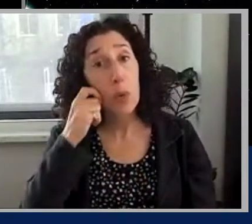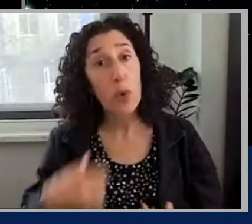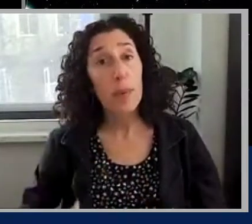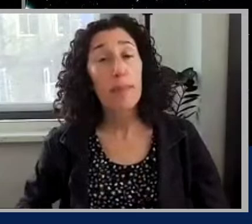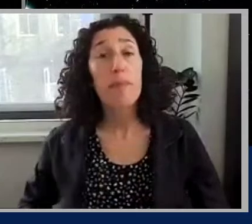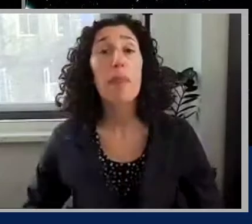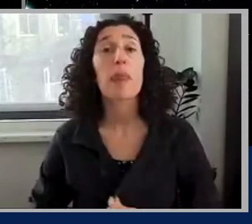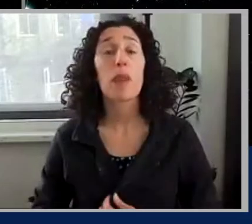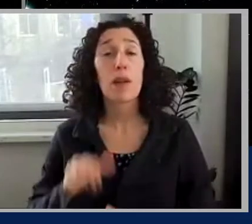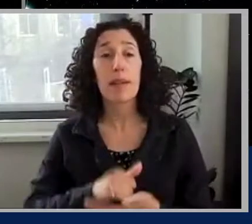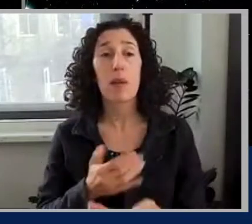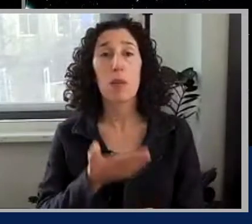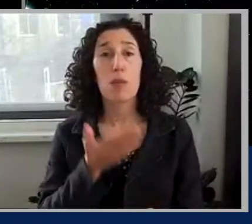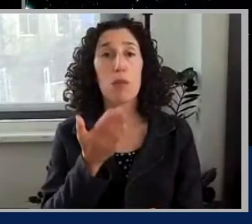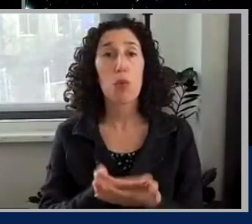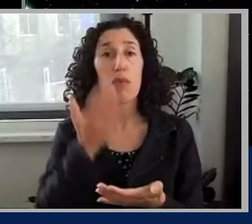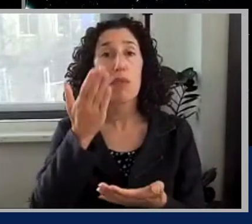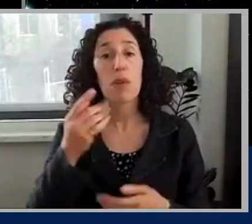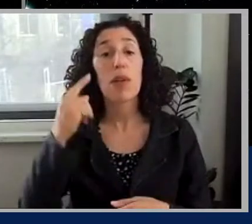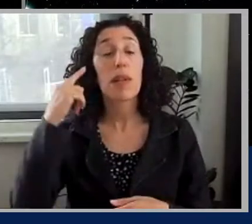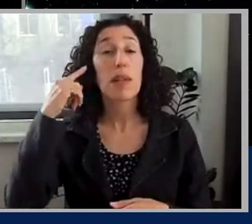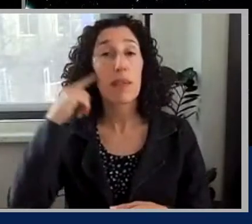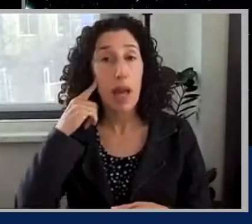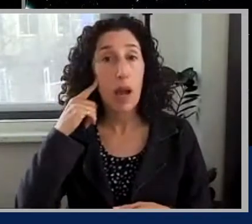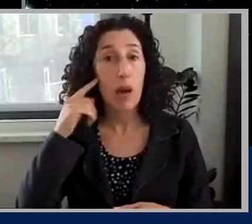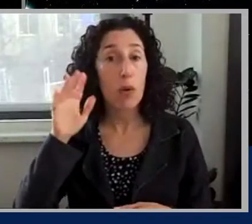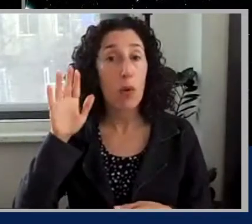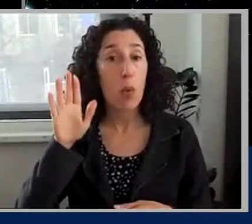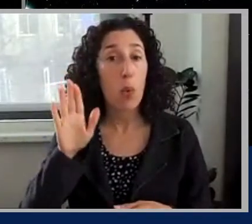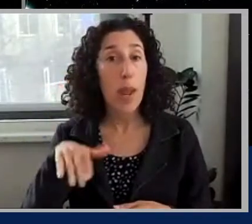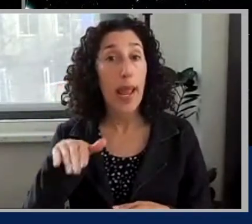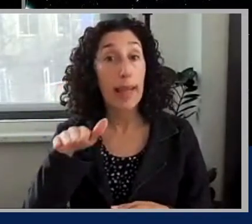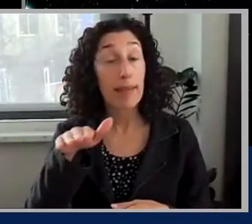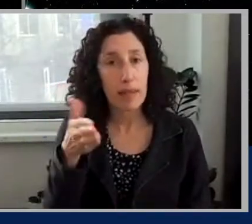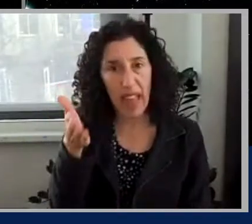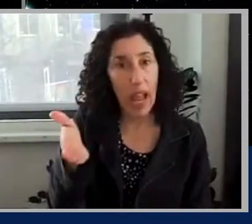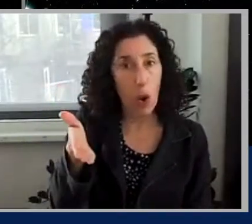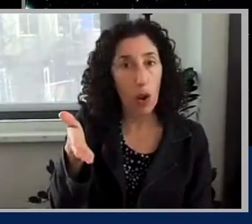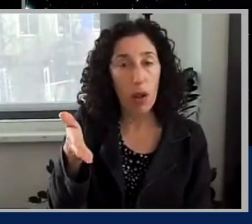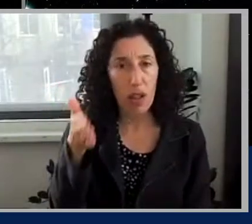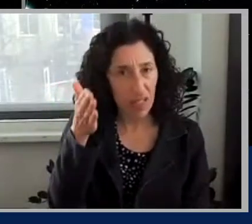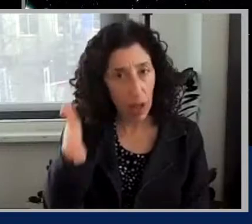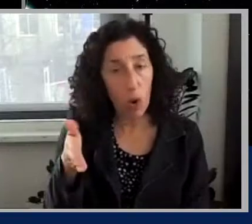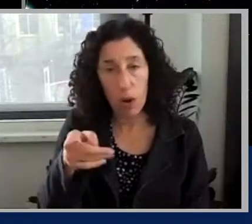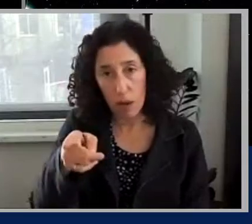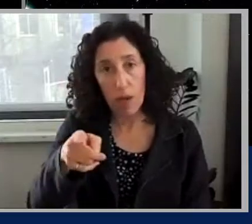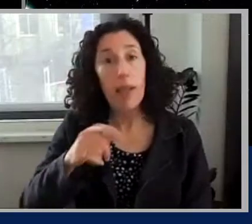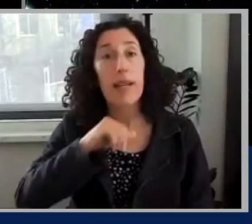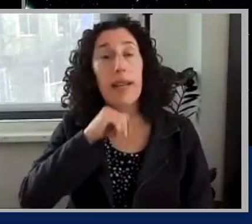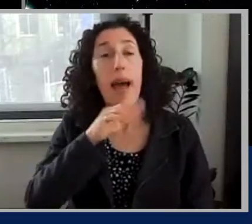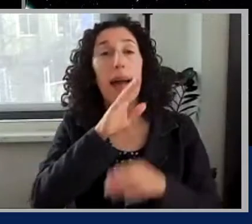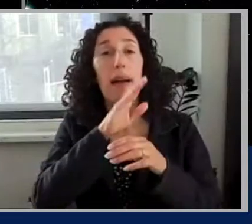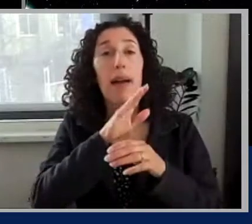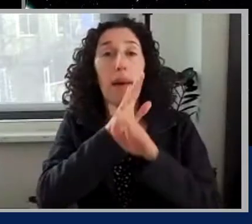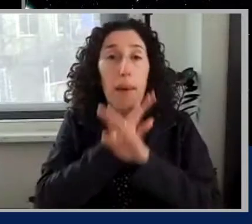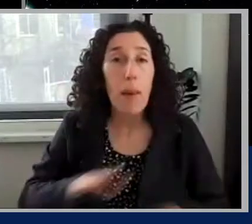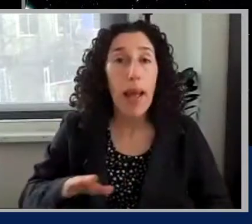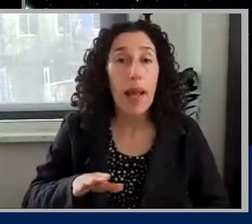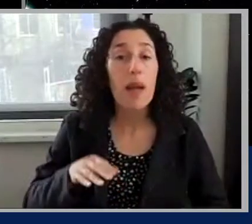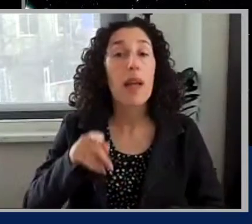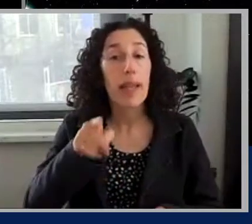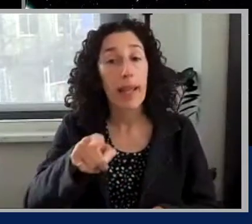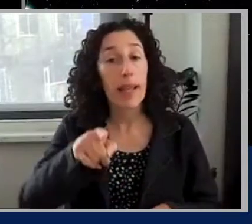ripples that we're seeing in the data, we can take that and mathematically map it and bring the B flat back